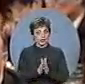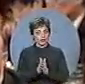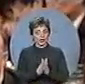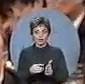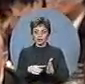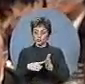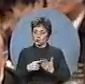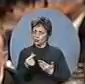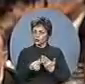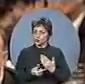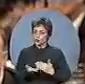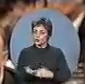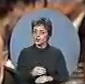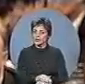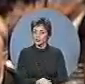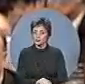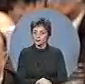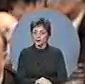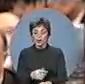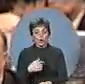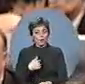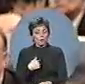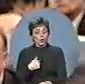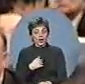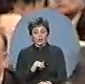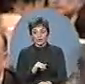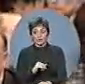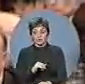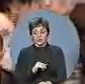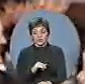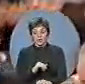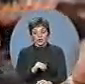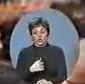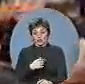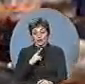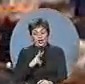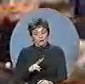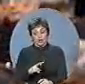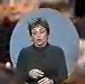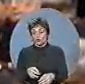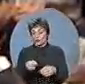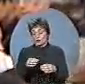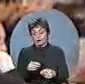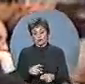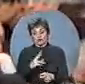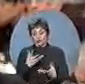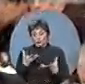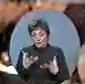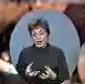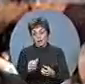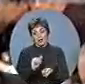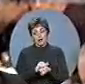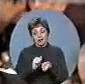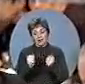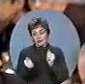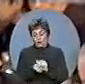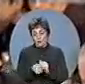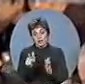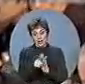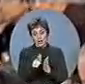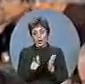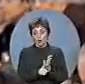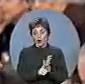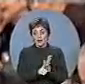committed to dealing with this act, which replaces one that's 139 years old. Provinces want